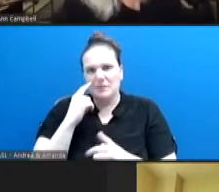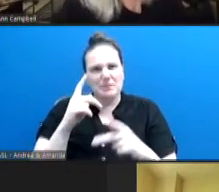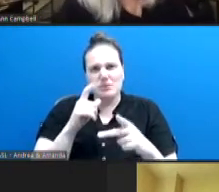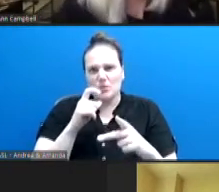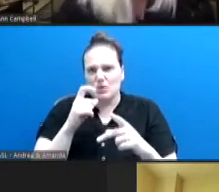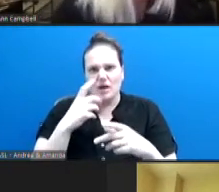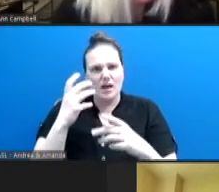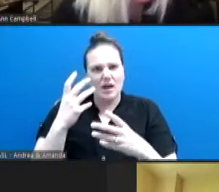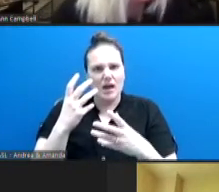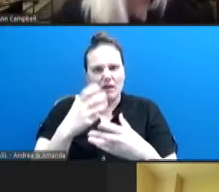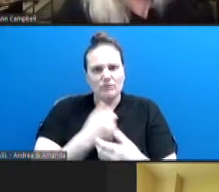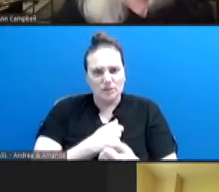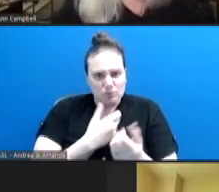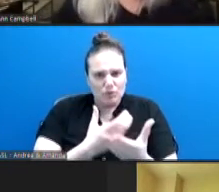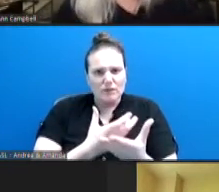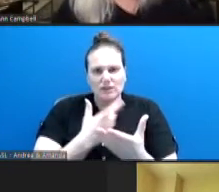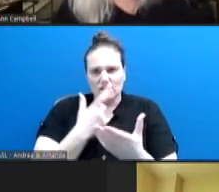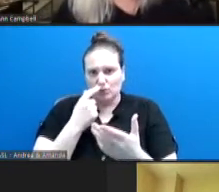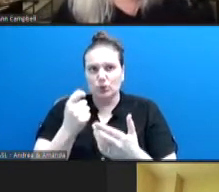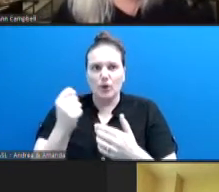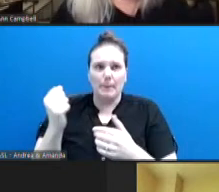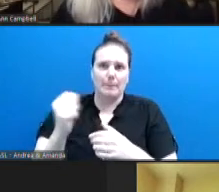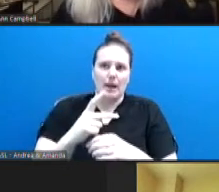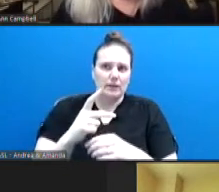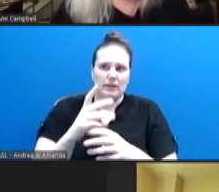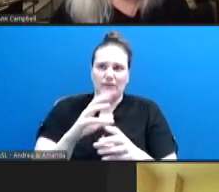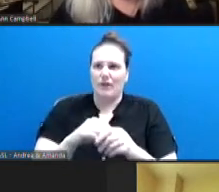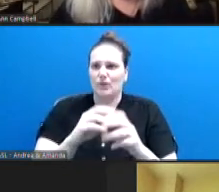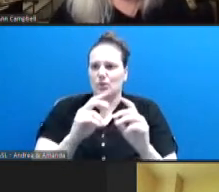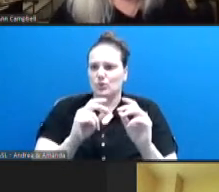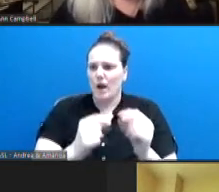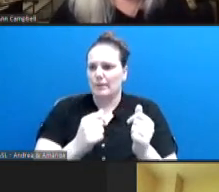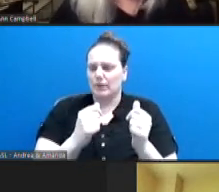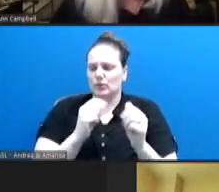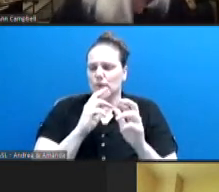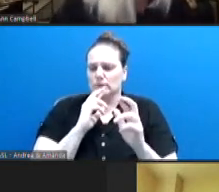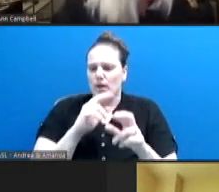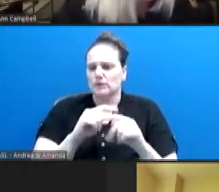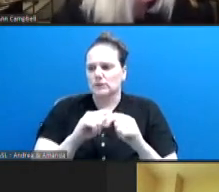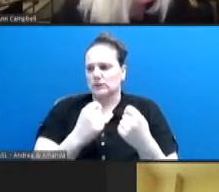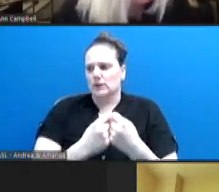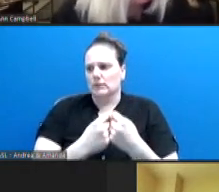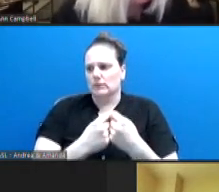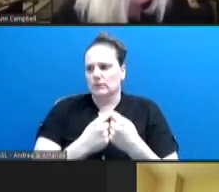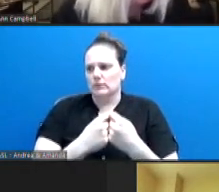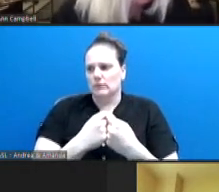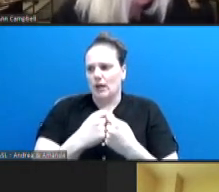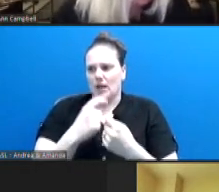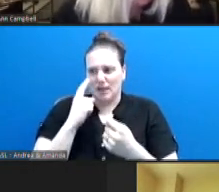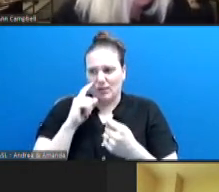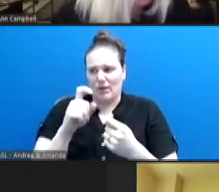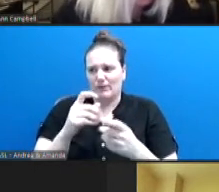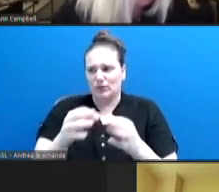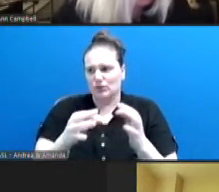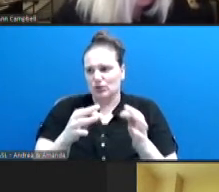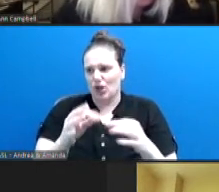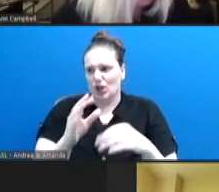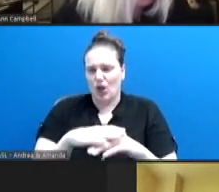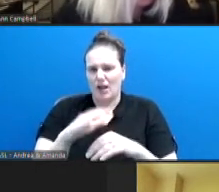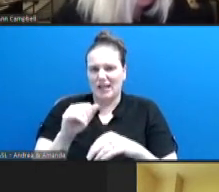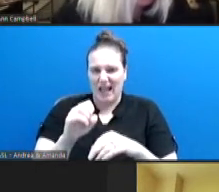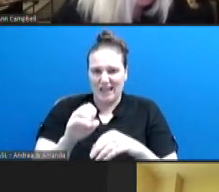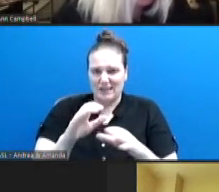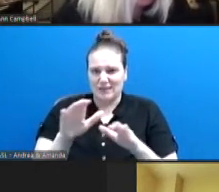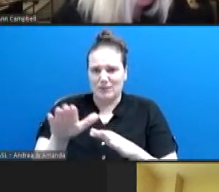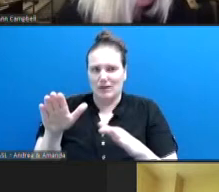coming back were part of the rapid response team. And I think, you know, we would have to judge that on a case-by-case